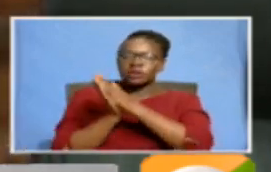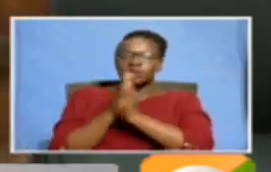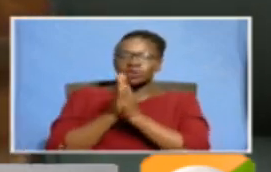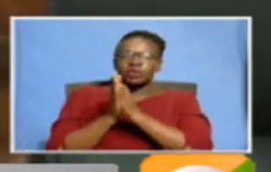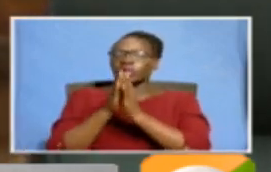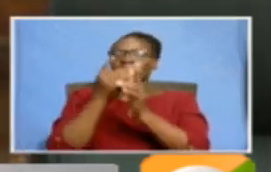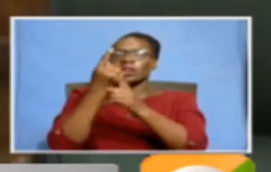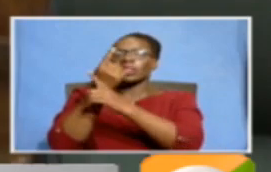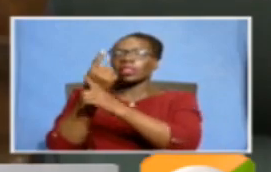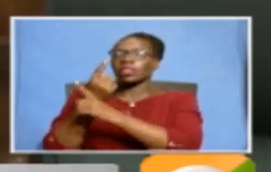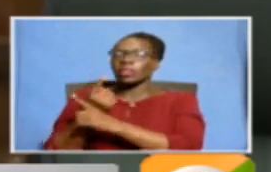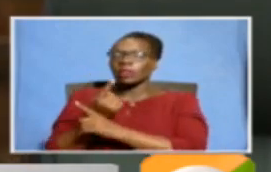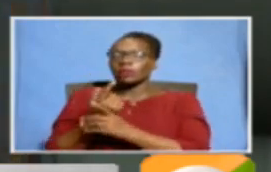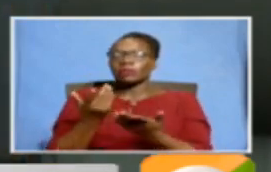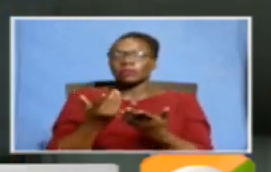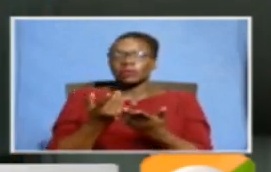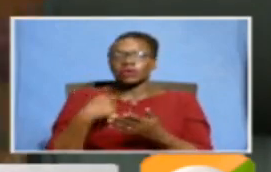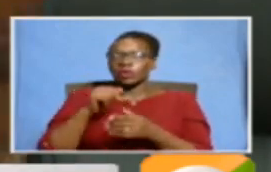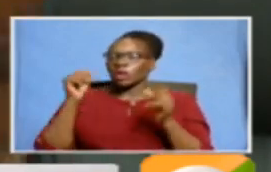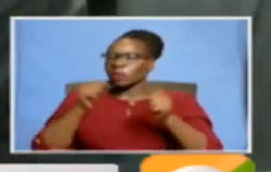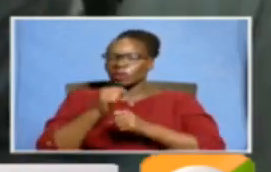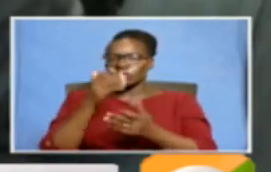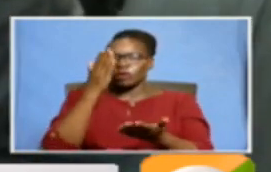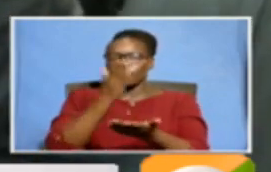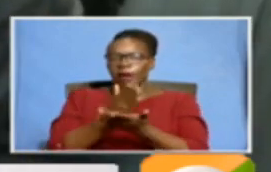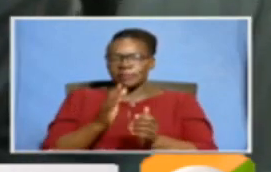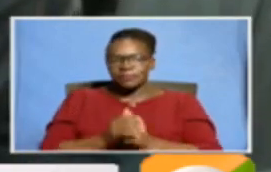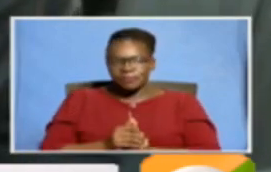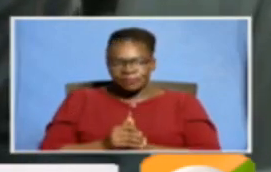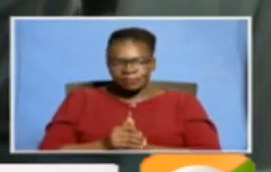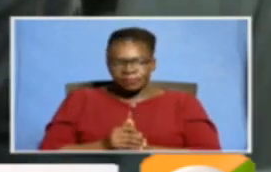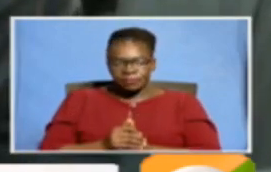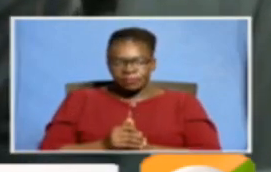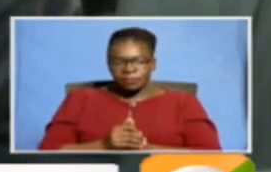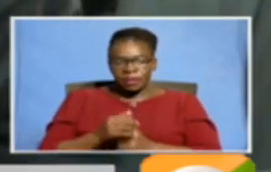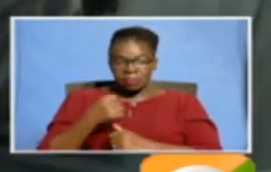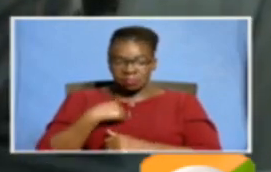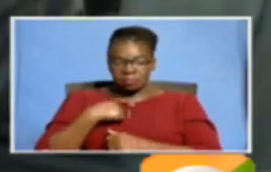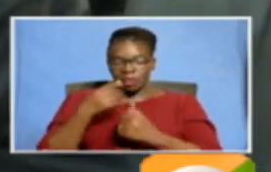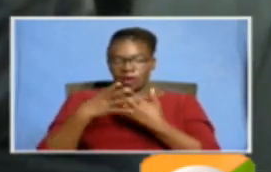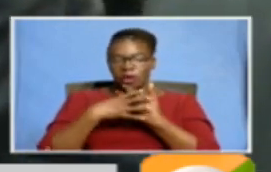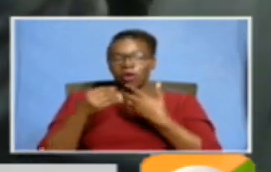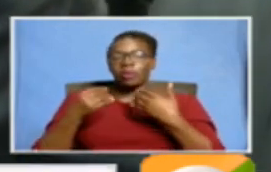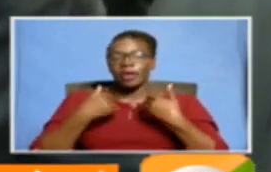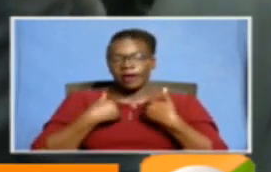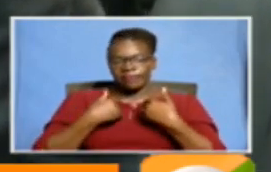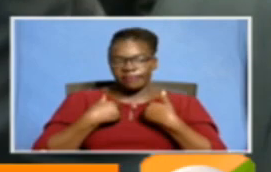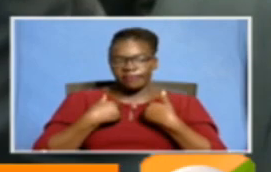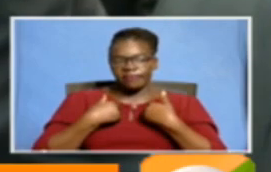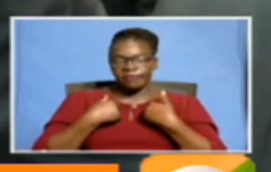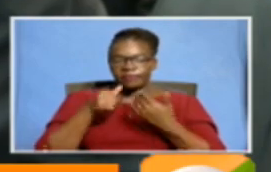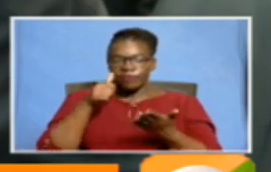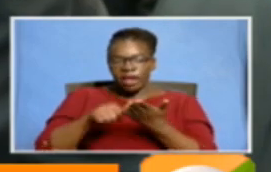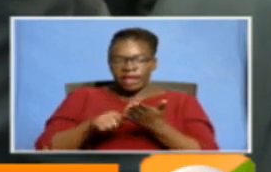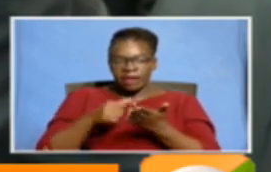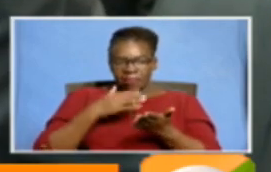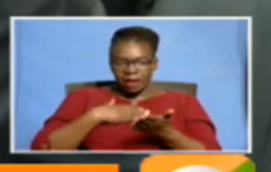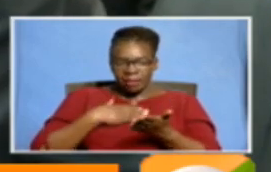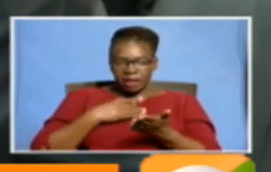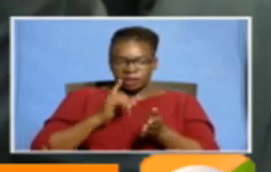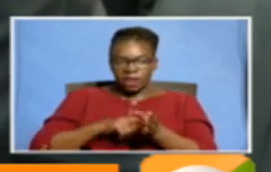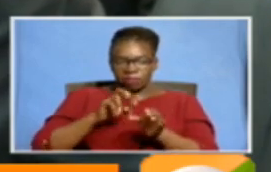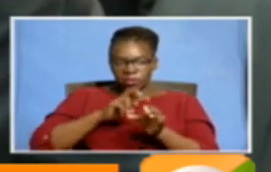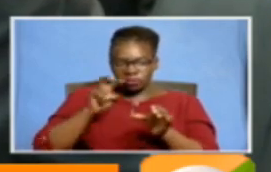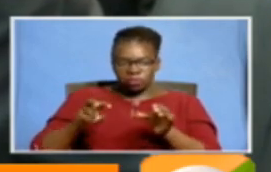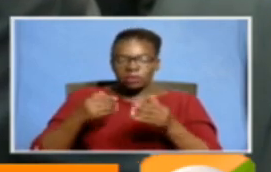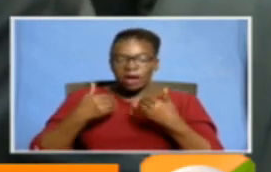which we are not able to verify. And I have a copy, honorable member, of my resignation letter. I would,